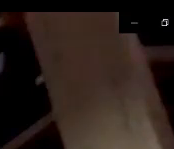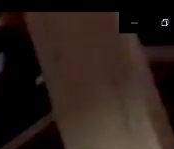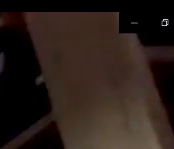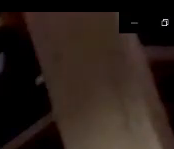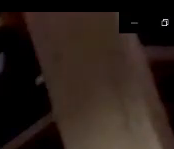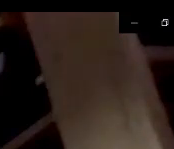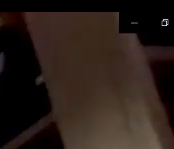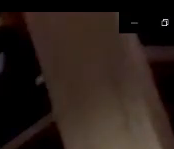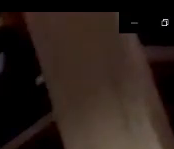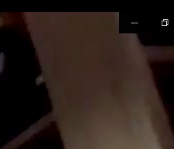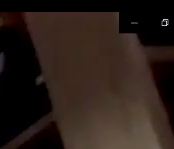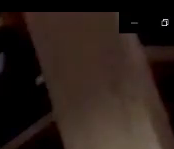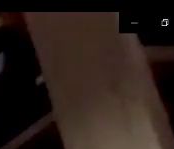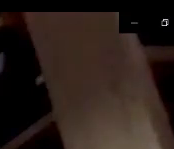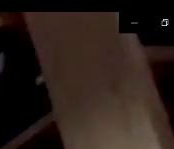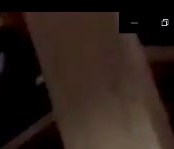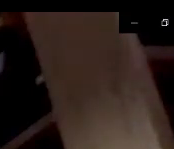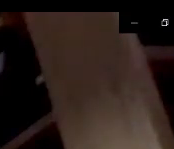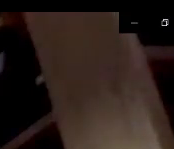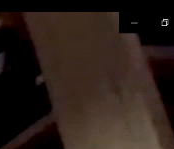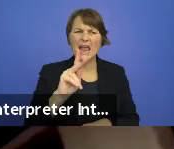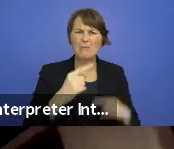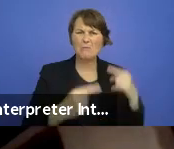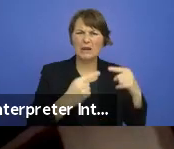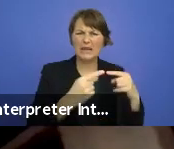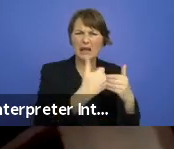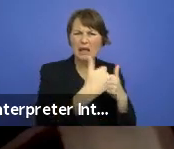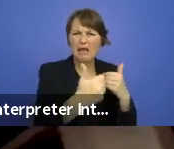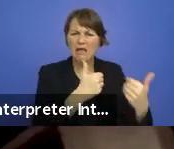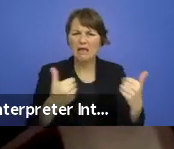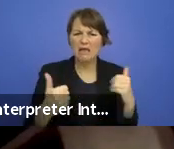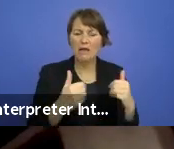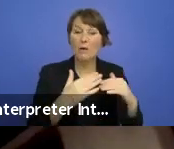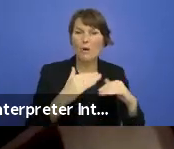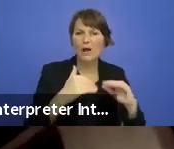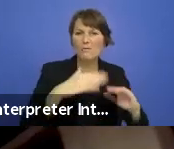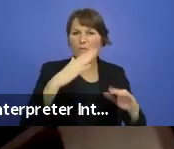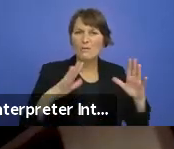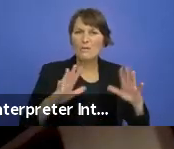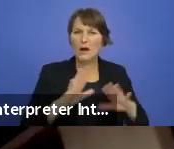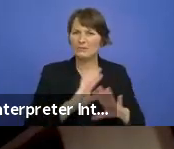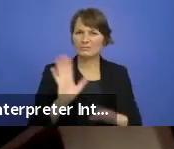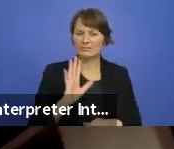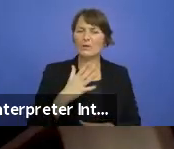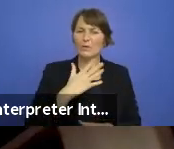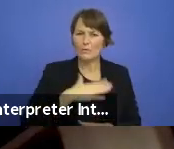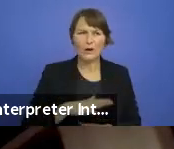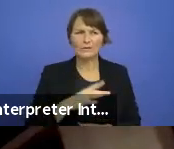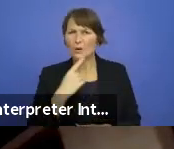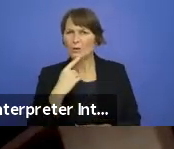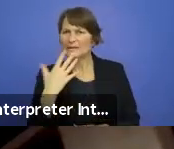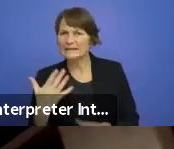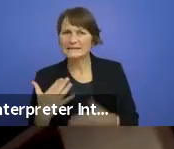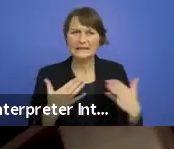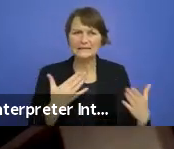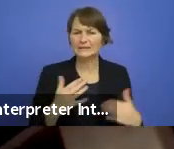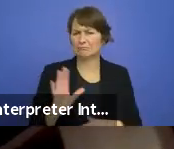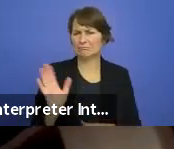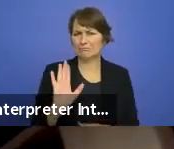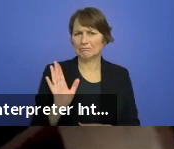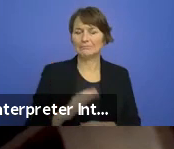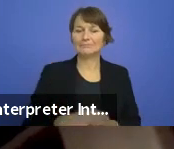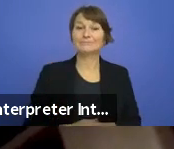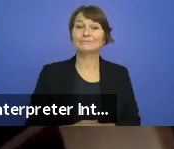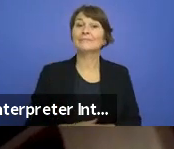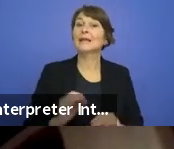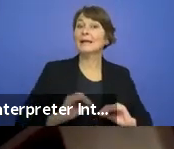UK and drove our audiences even further into their already bitterly entrenched yes and no positions? It seemed clear to us that